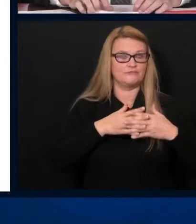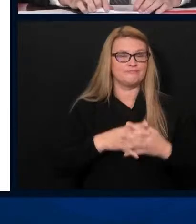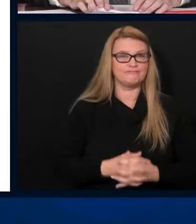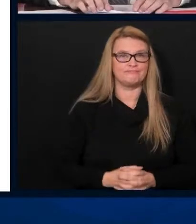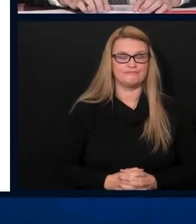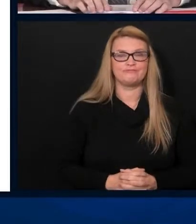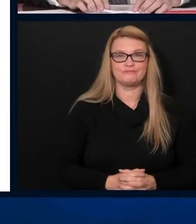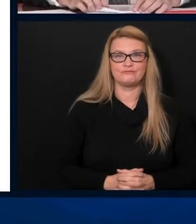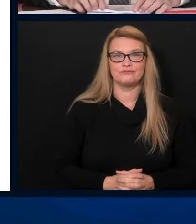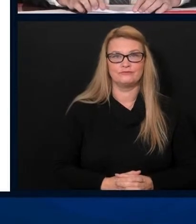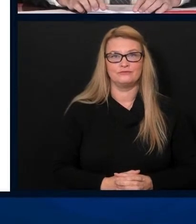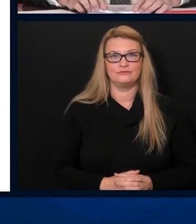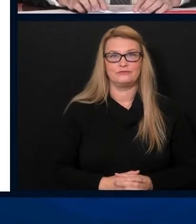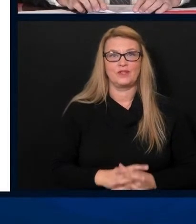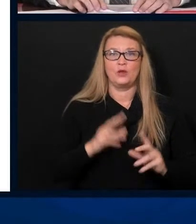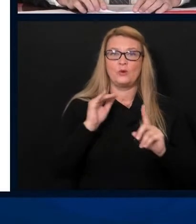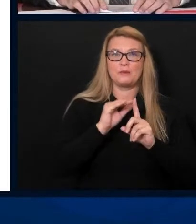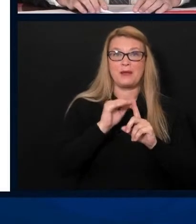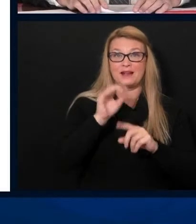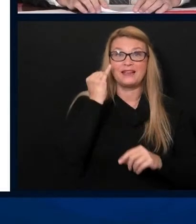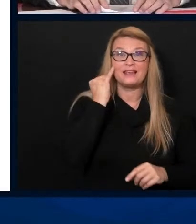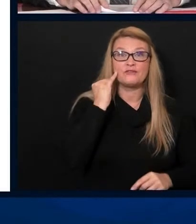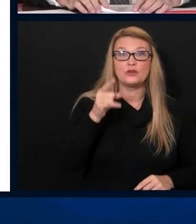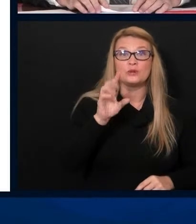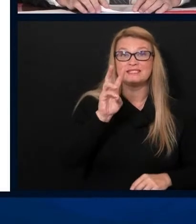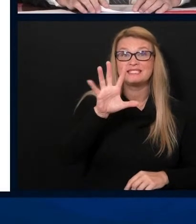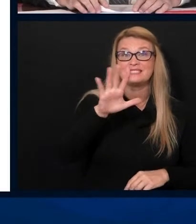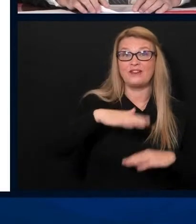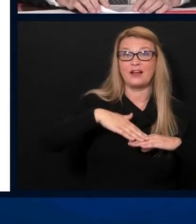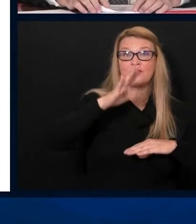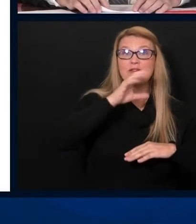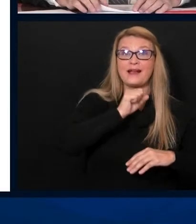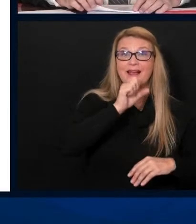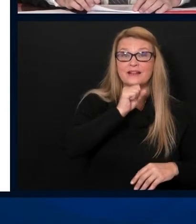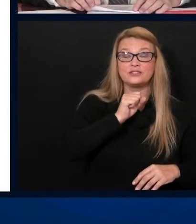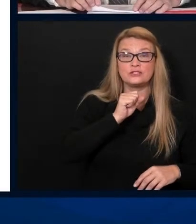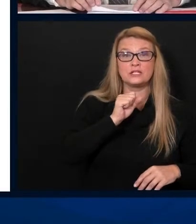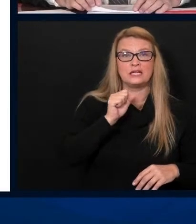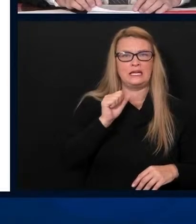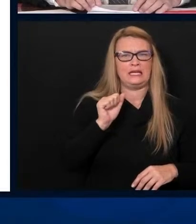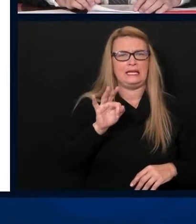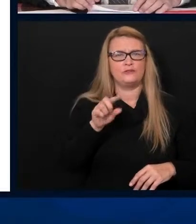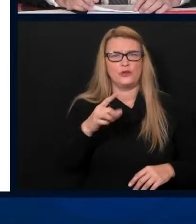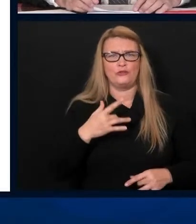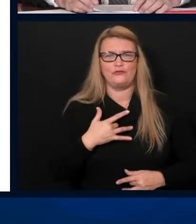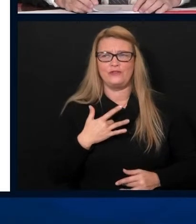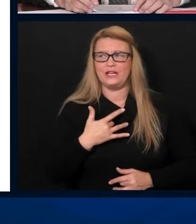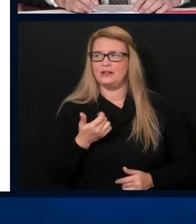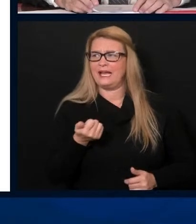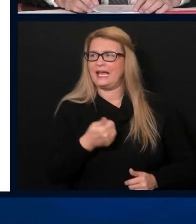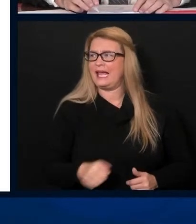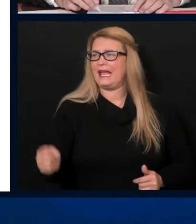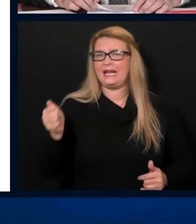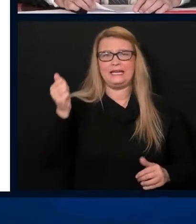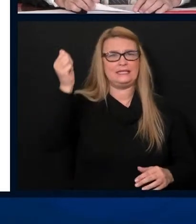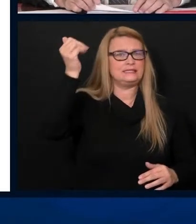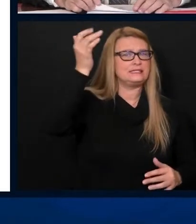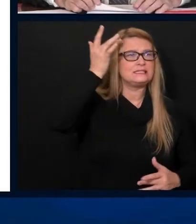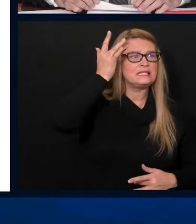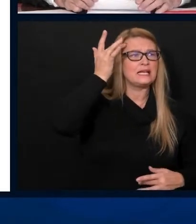continue to remind everybody that's 65 and above, if you get the least bit of a feeling that's